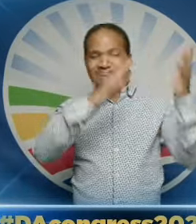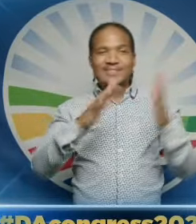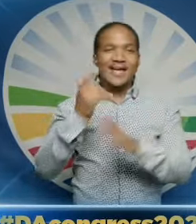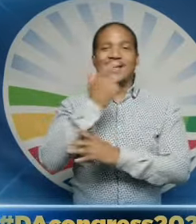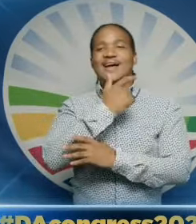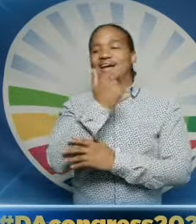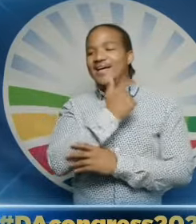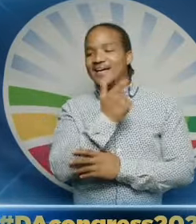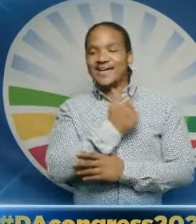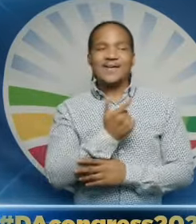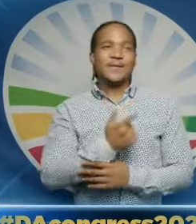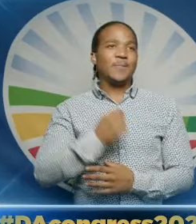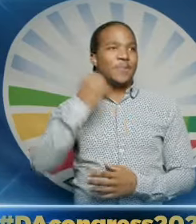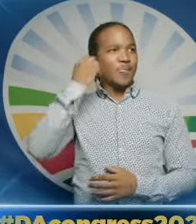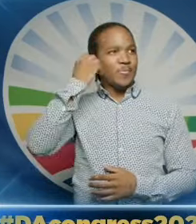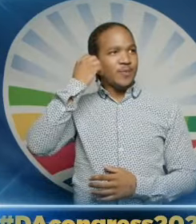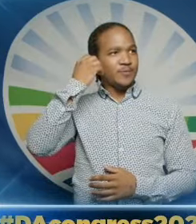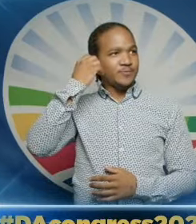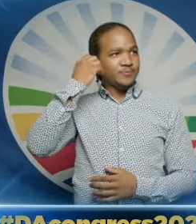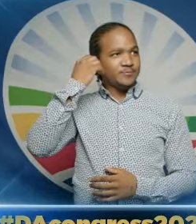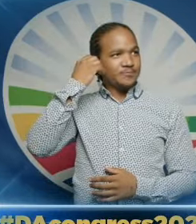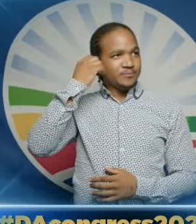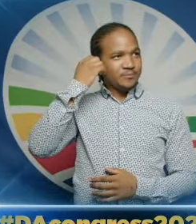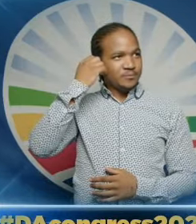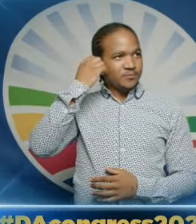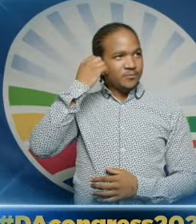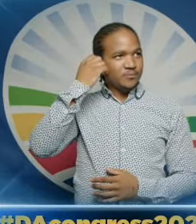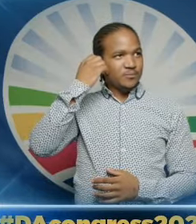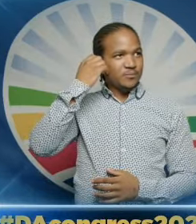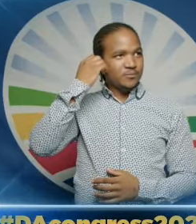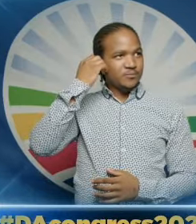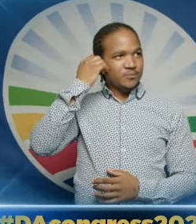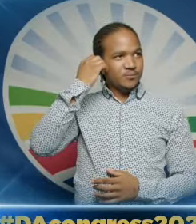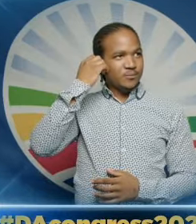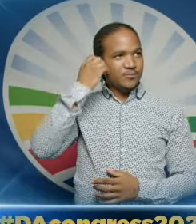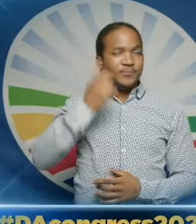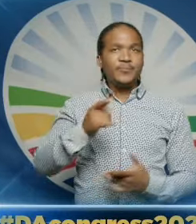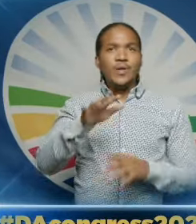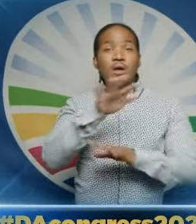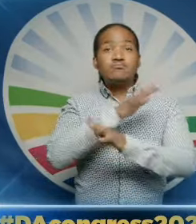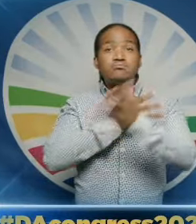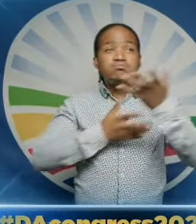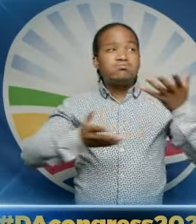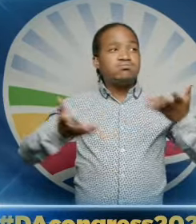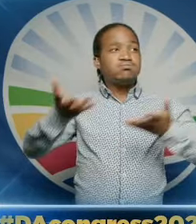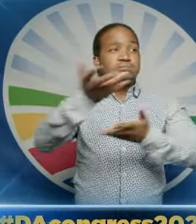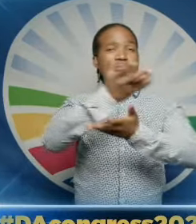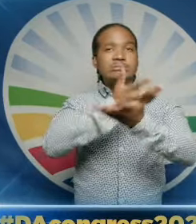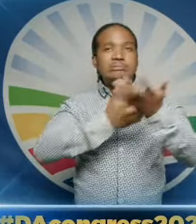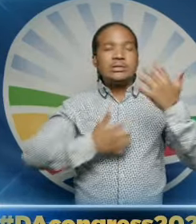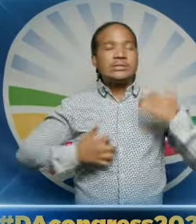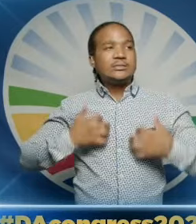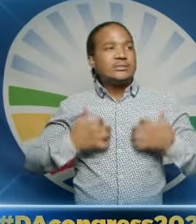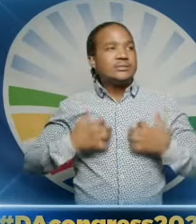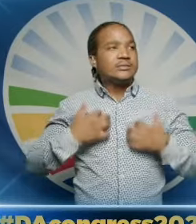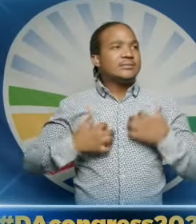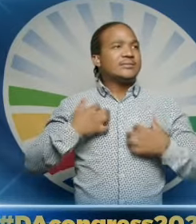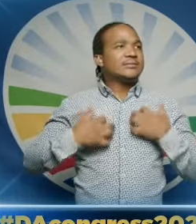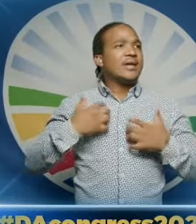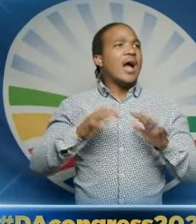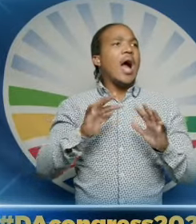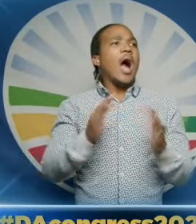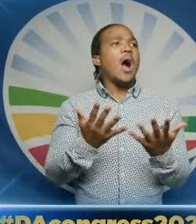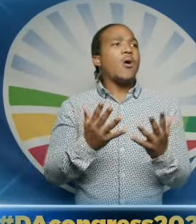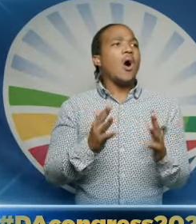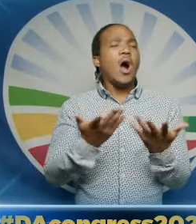Nicholas, earlier on when you were delivering a speech, the atmosphere, the excitement was palpable. How do we get